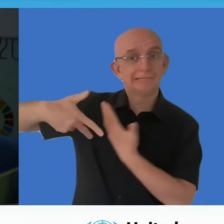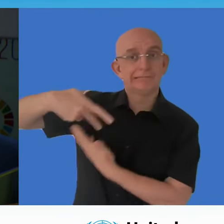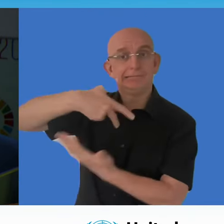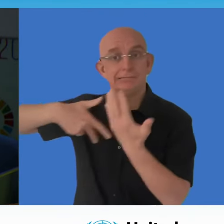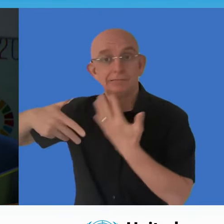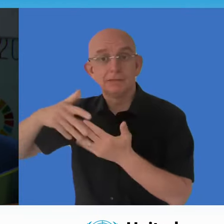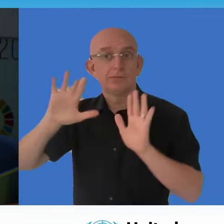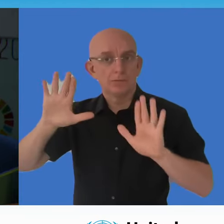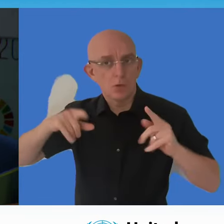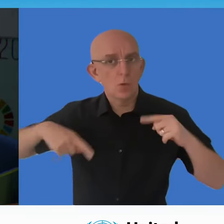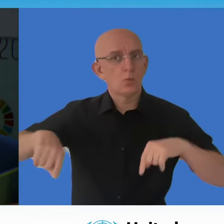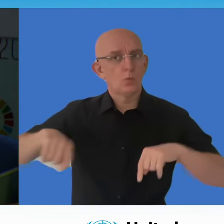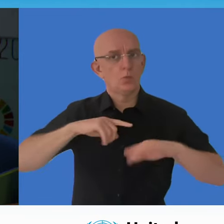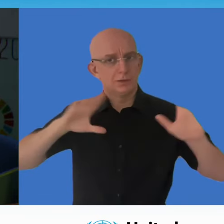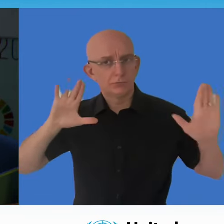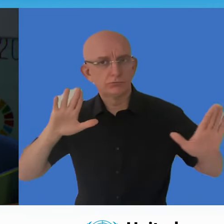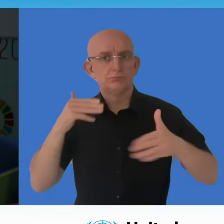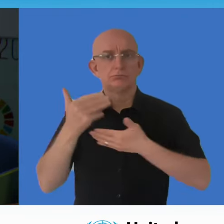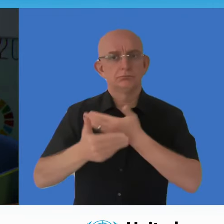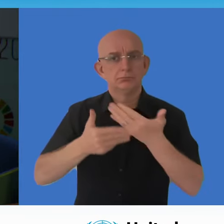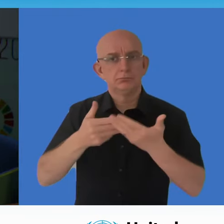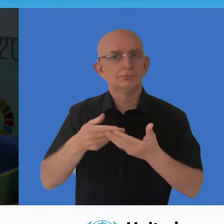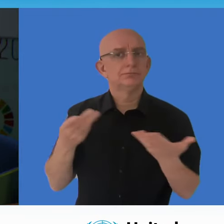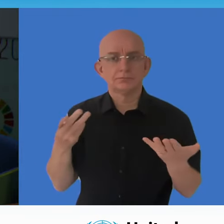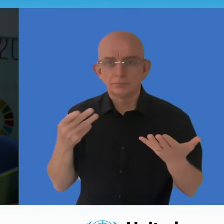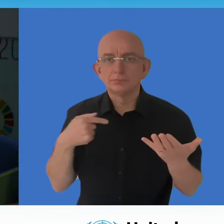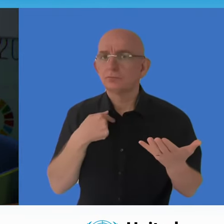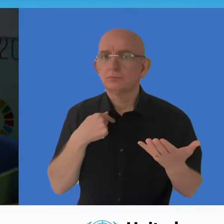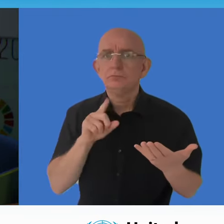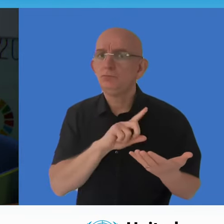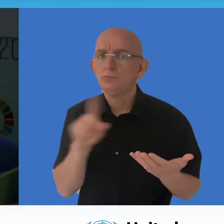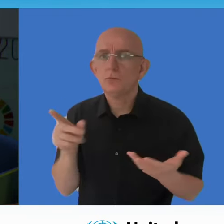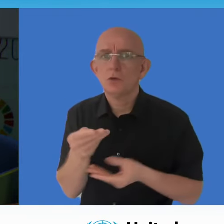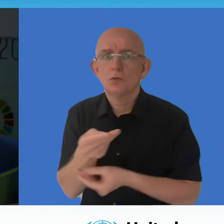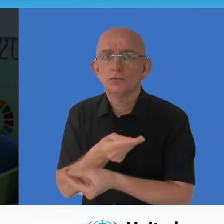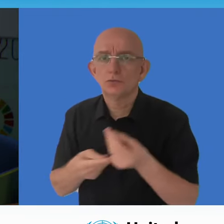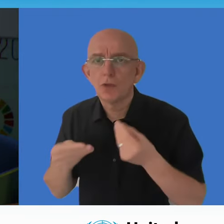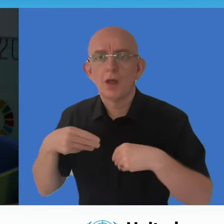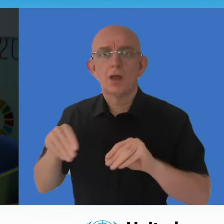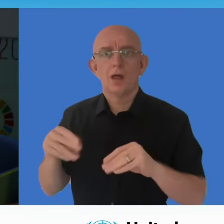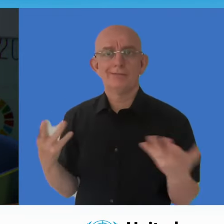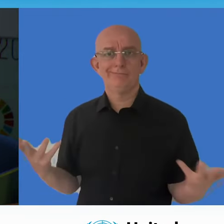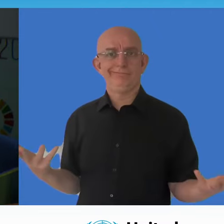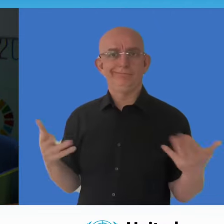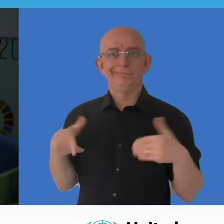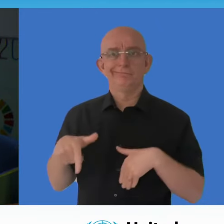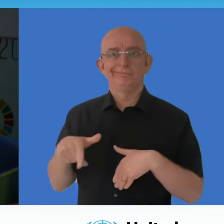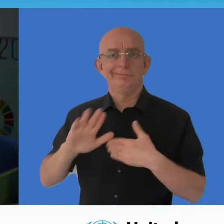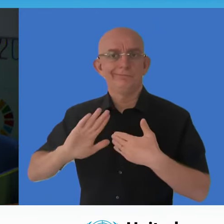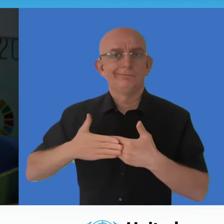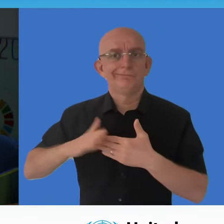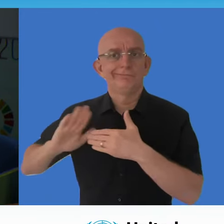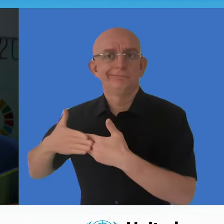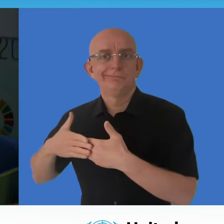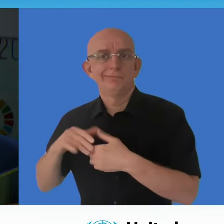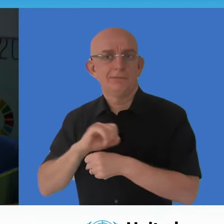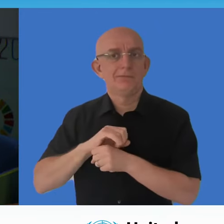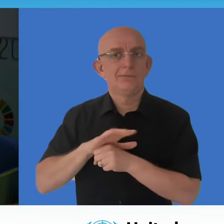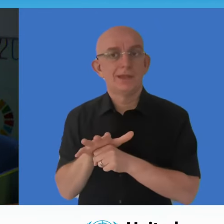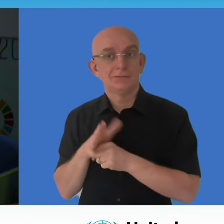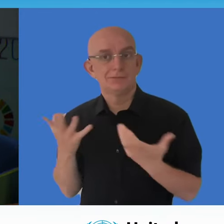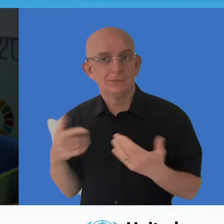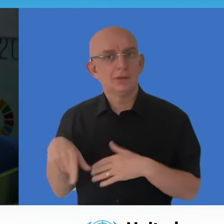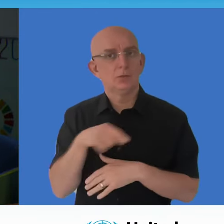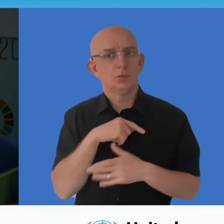lockdown due to the pandemic. Our medicinal plants have helped us alleviate the COVID symptoms when COVID entered our